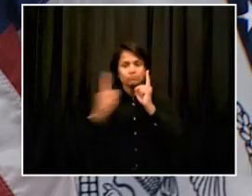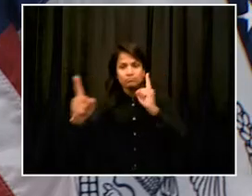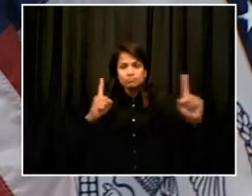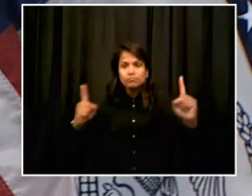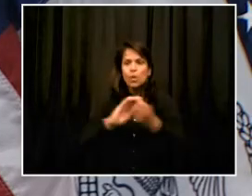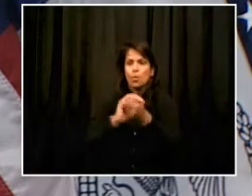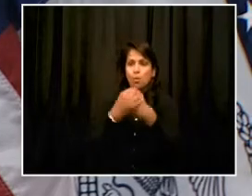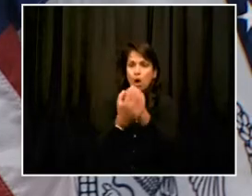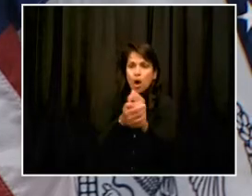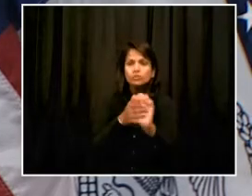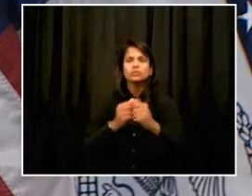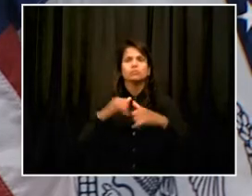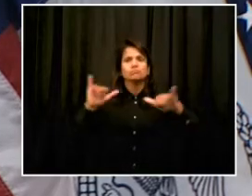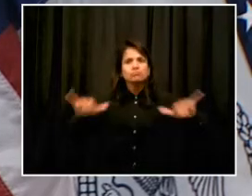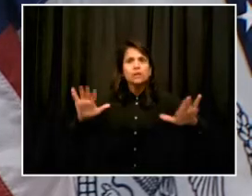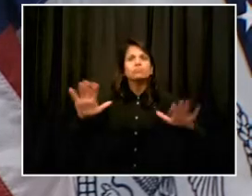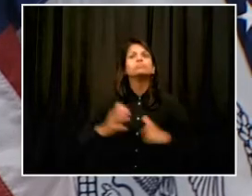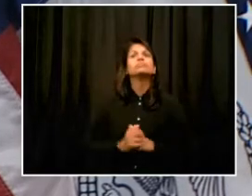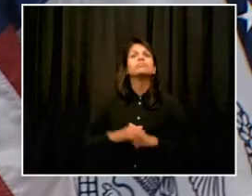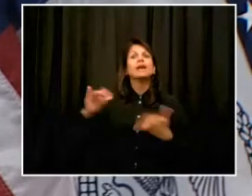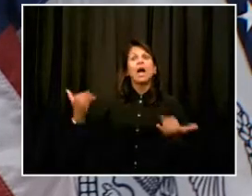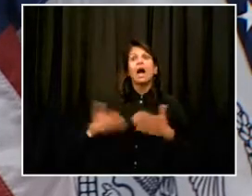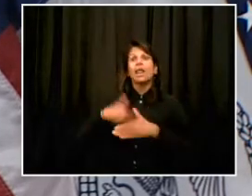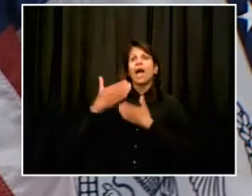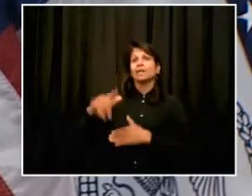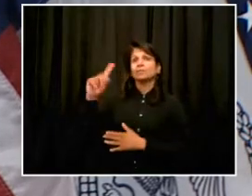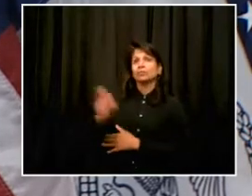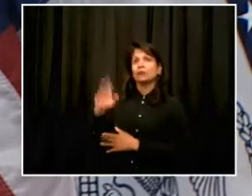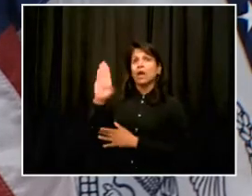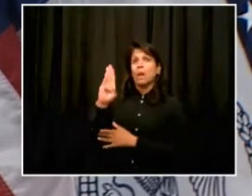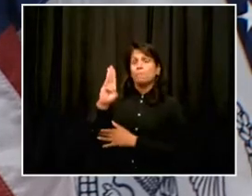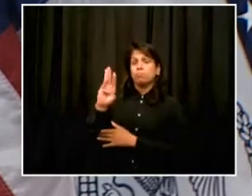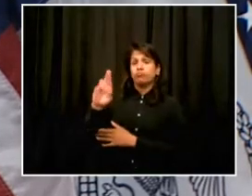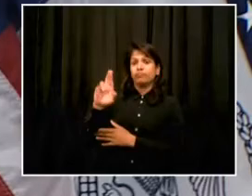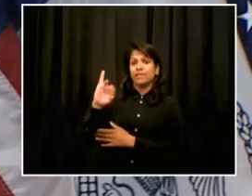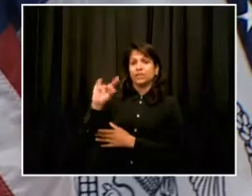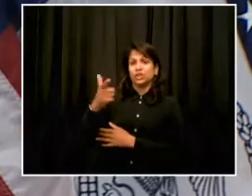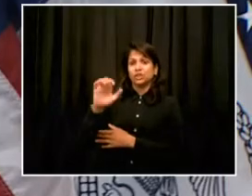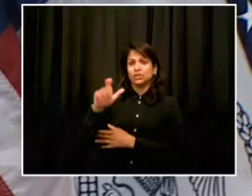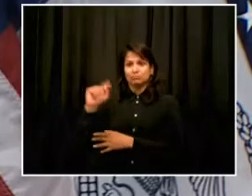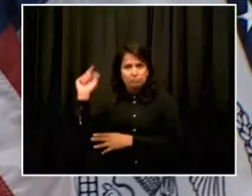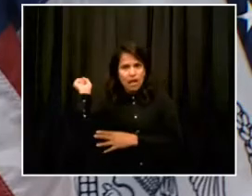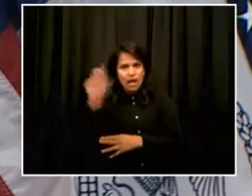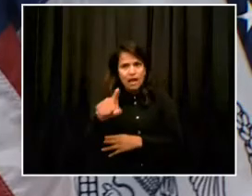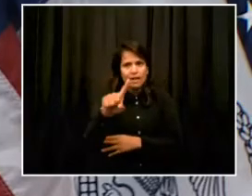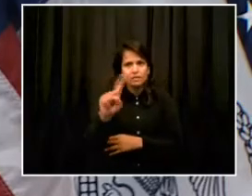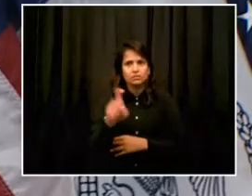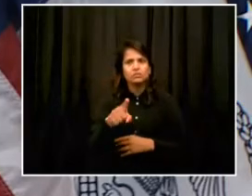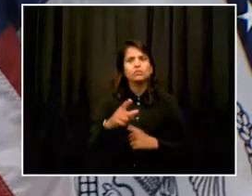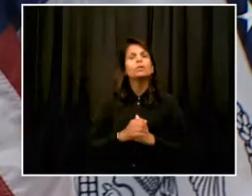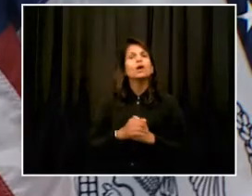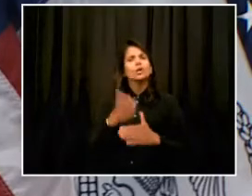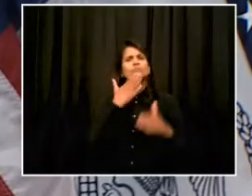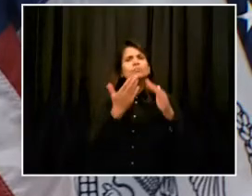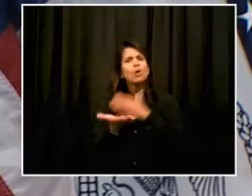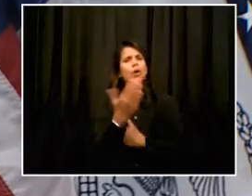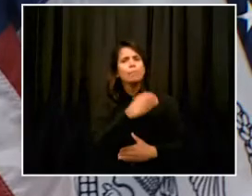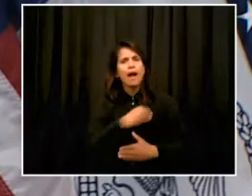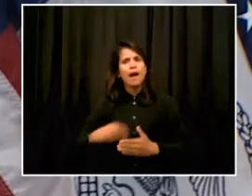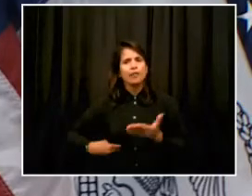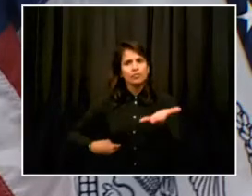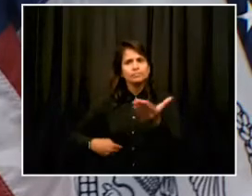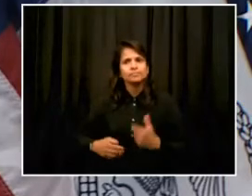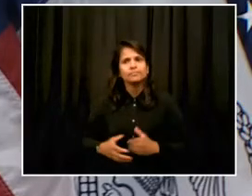Good morning, Mr. Mayor. Hey, Bridget, how you? Doing okay. Glad that storm has passed. I How